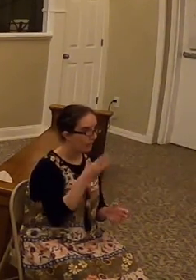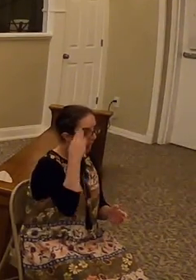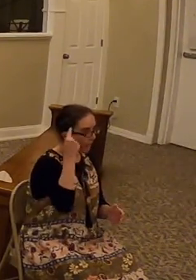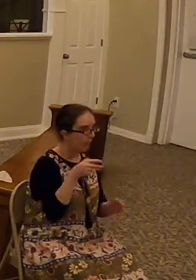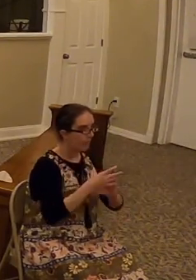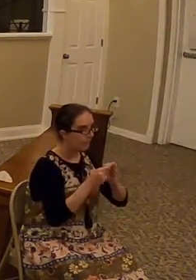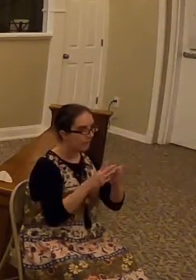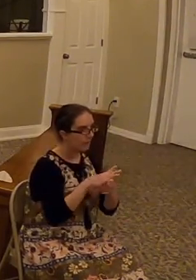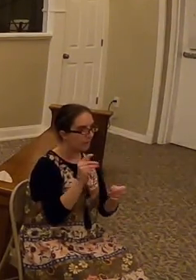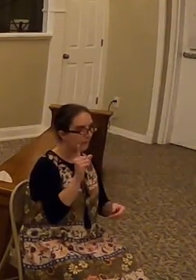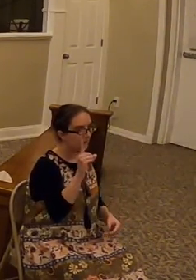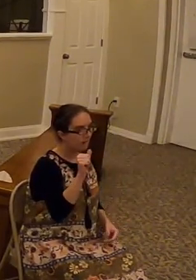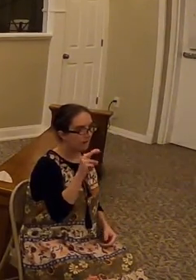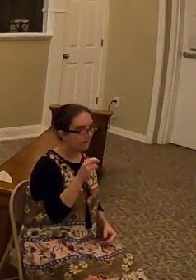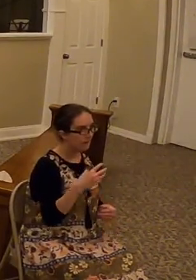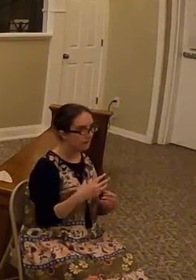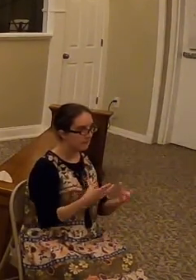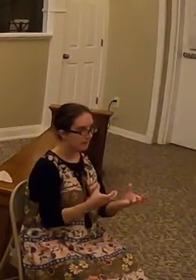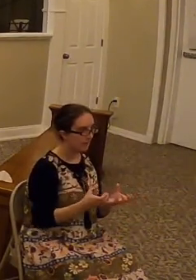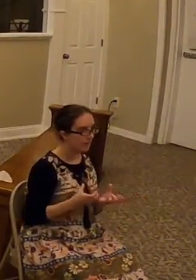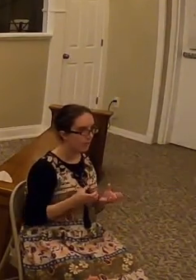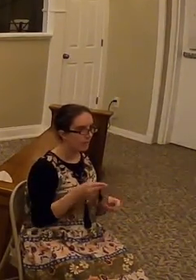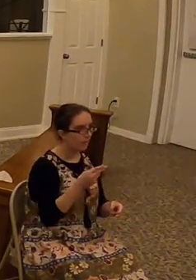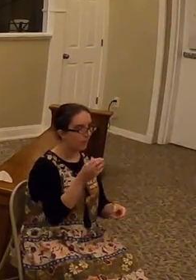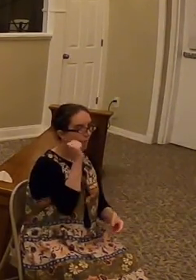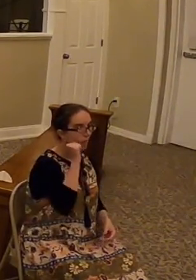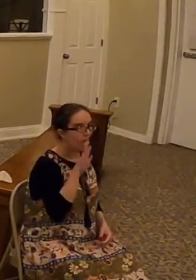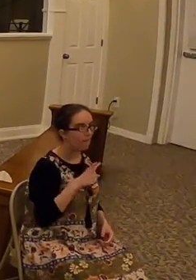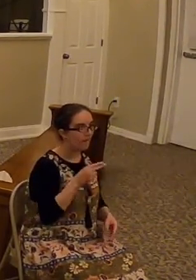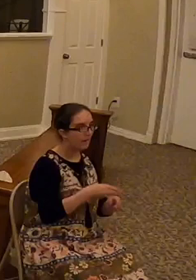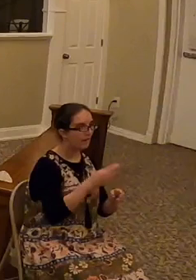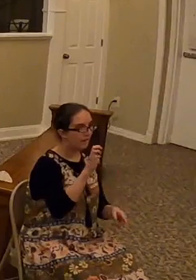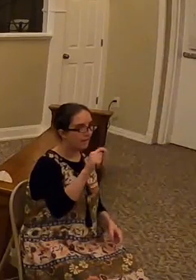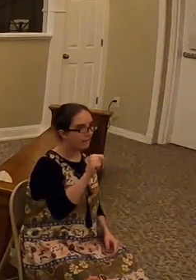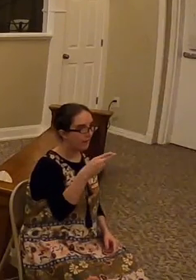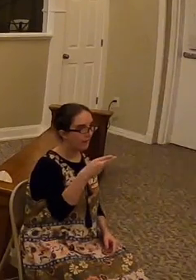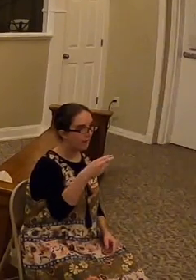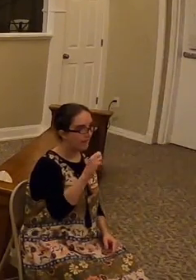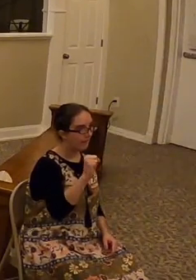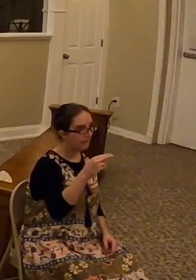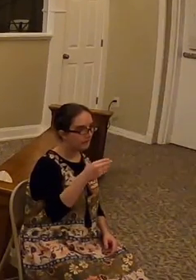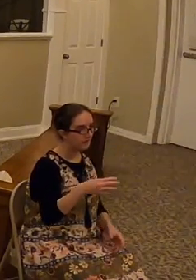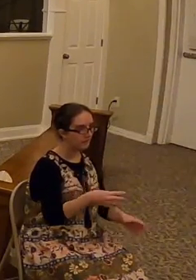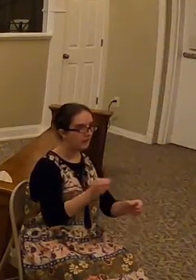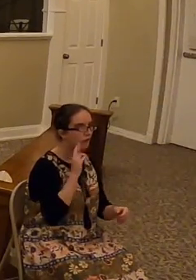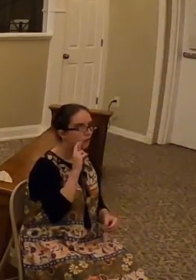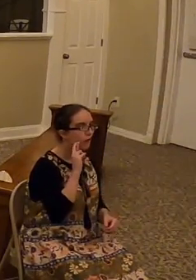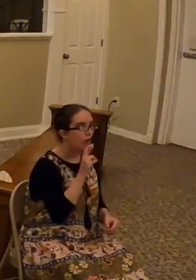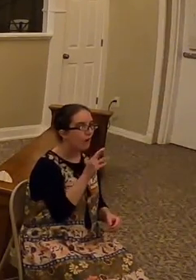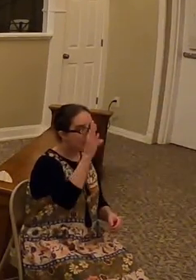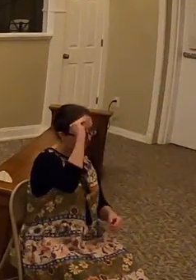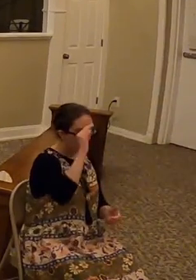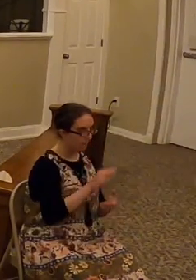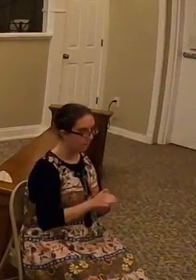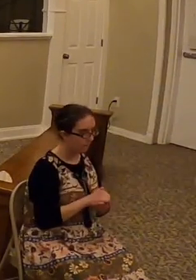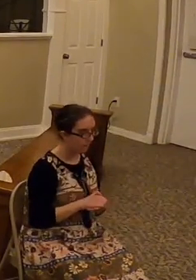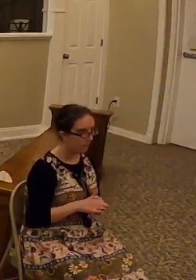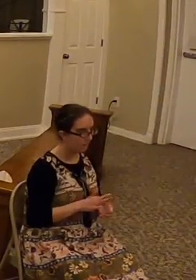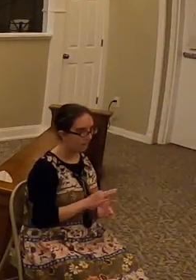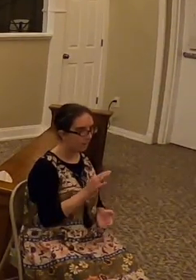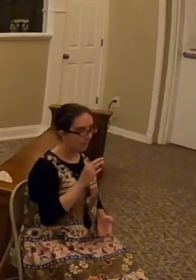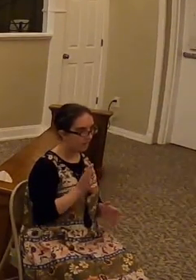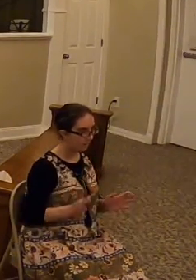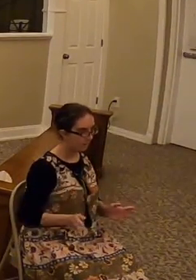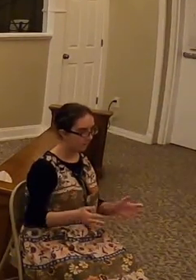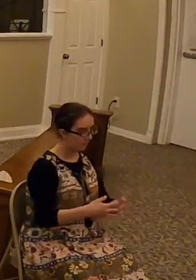the story. David lusts after a woman by the name of Bathsheba, and then he gets her husband killed because he finds out that